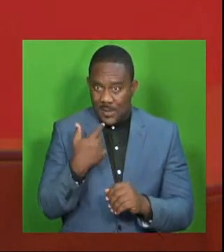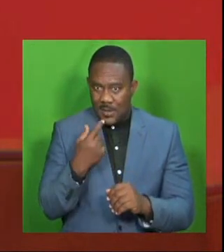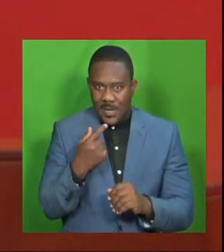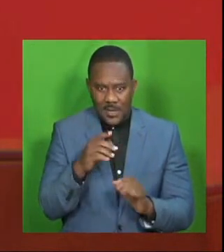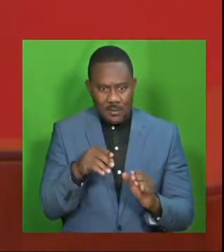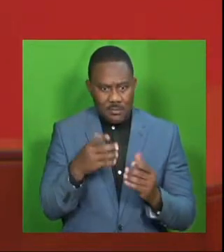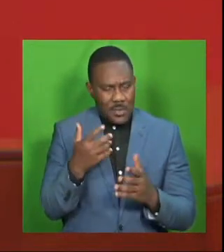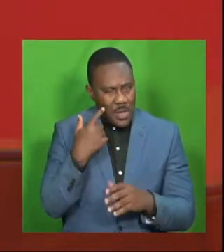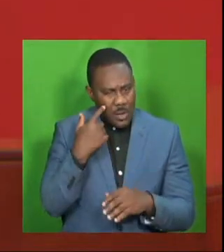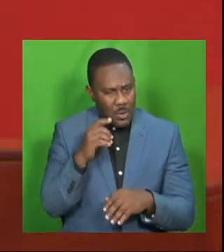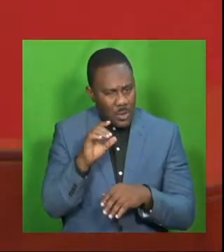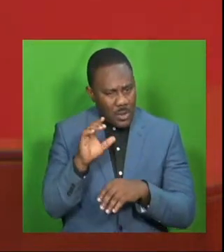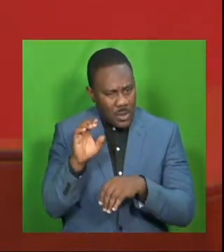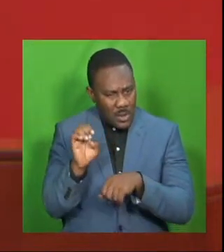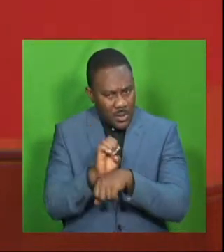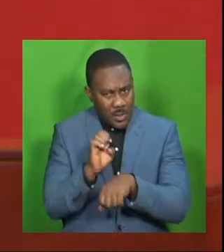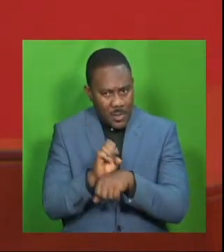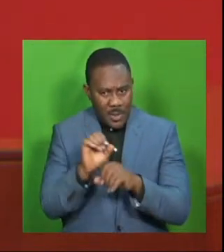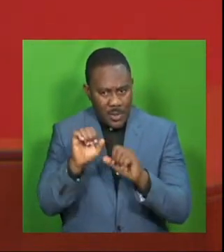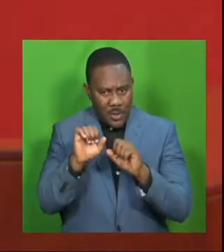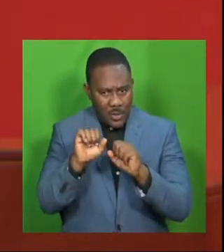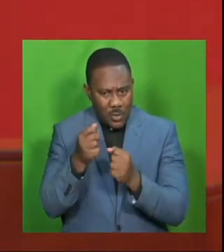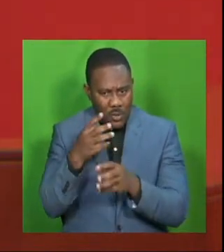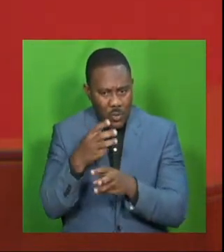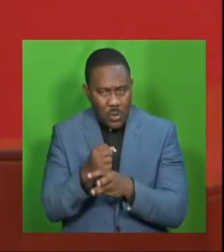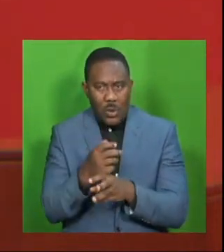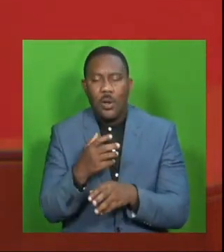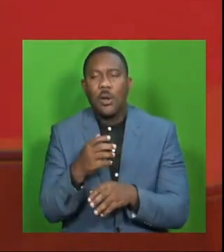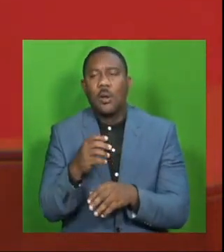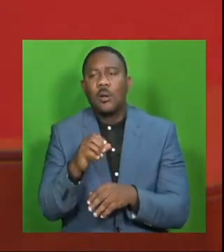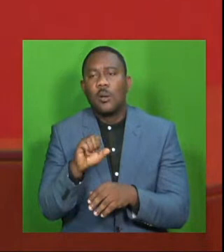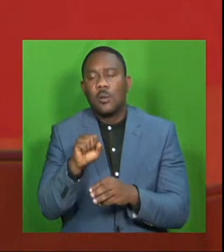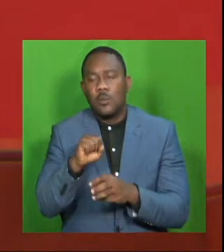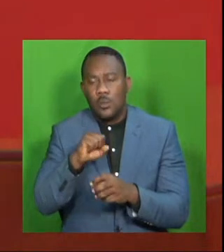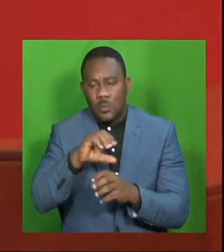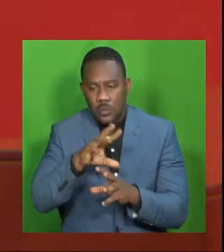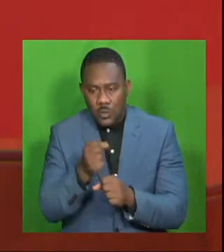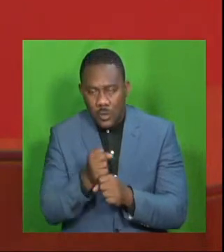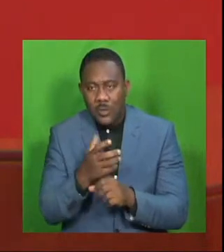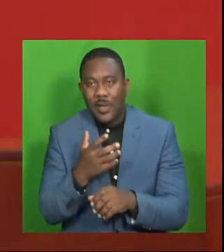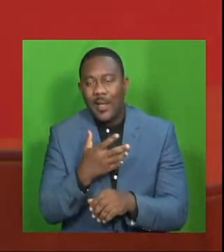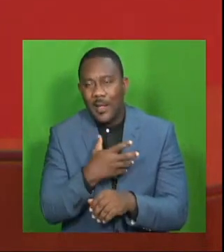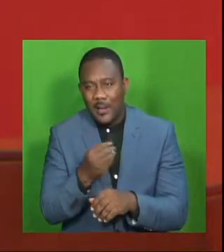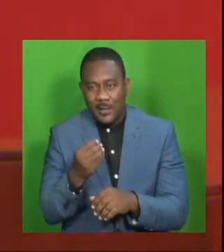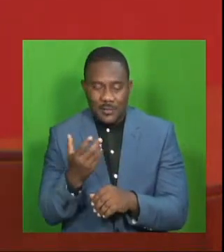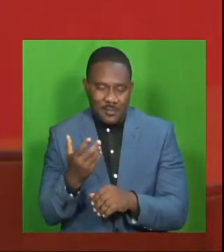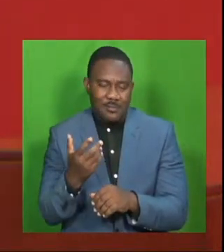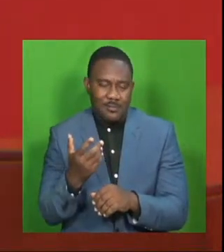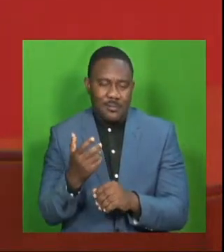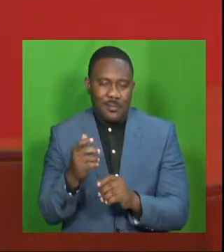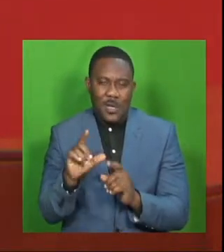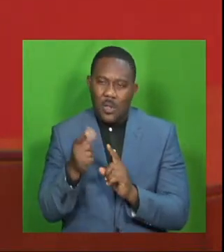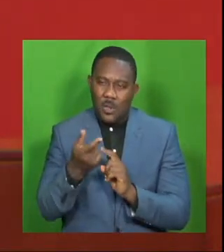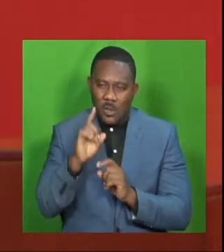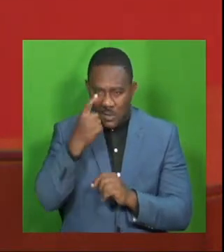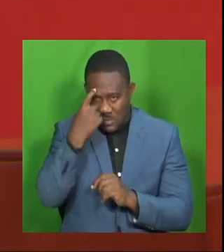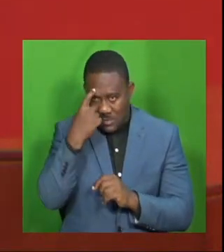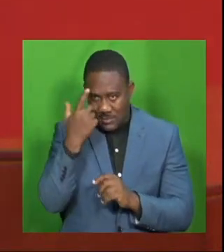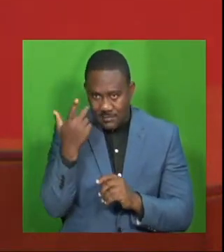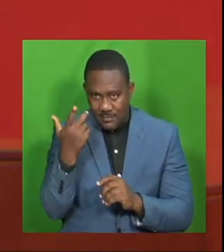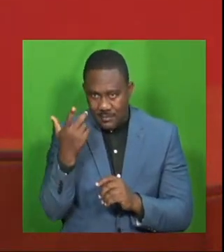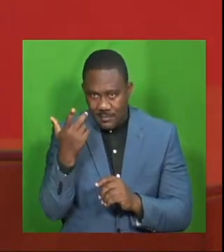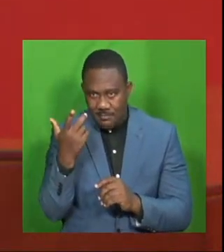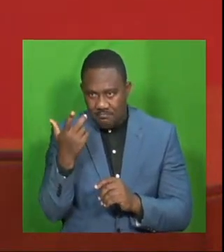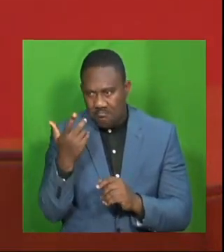employment and social welfare as well as the local government. So on that note, we bring the